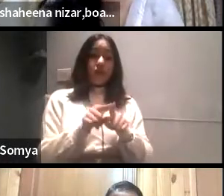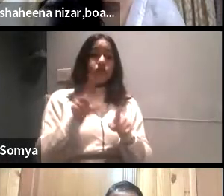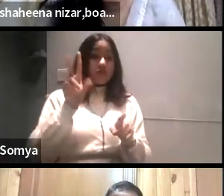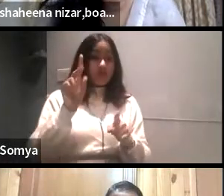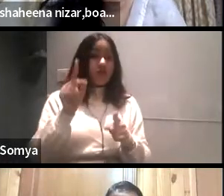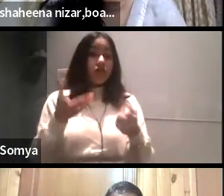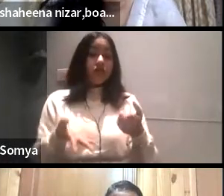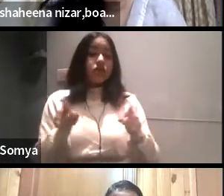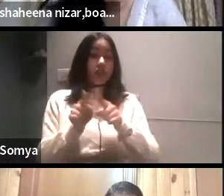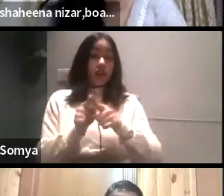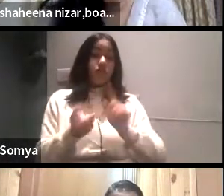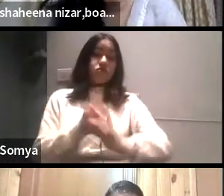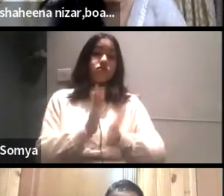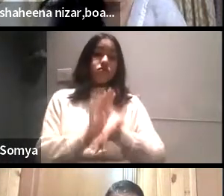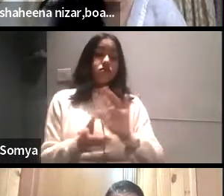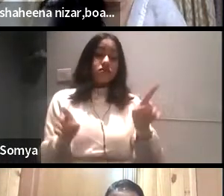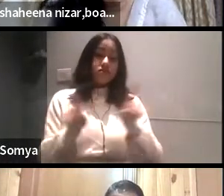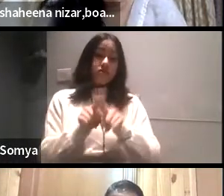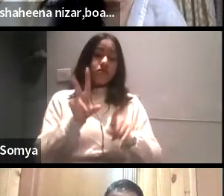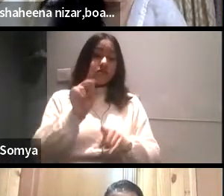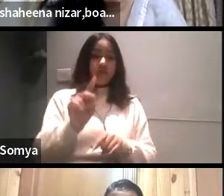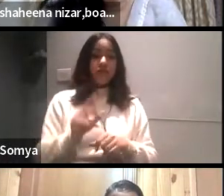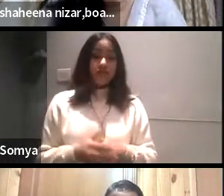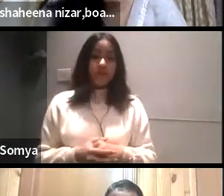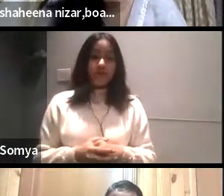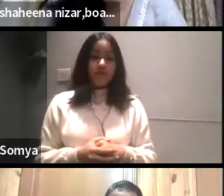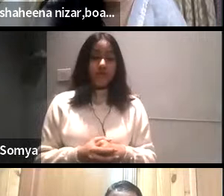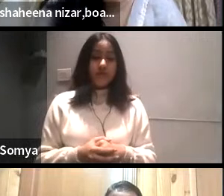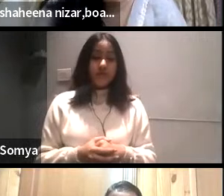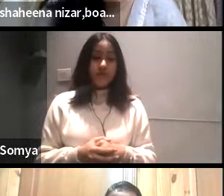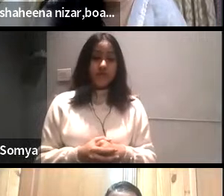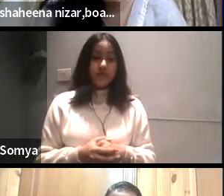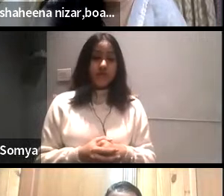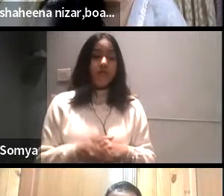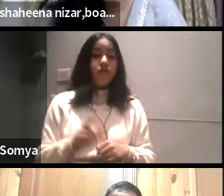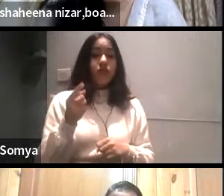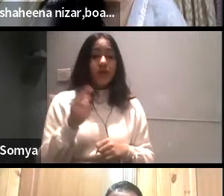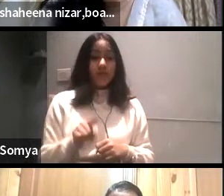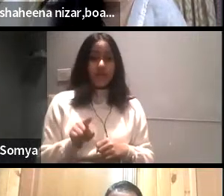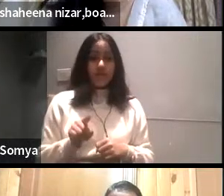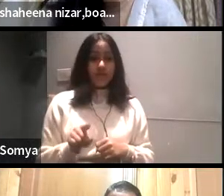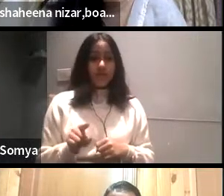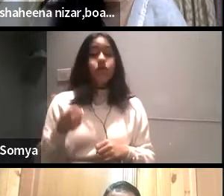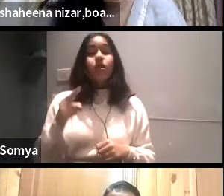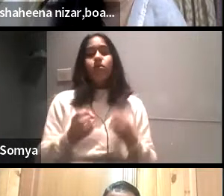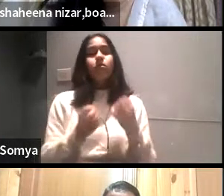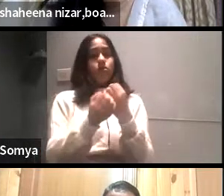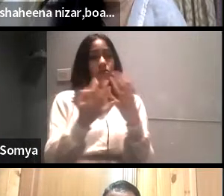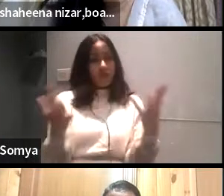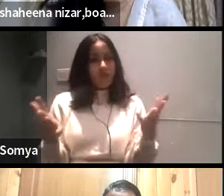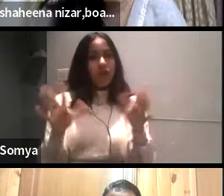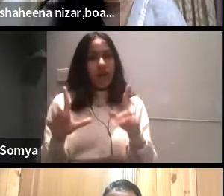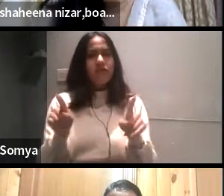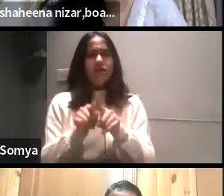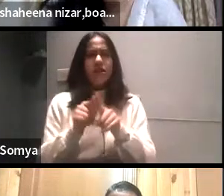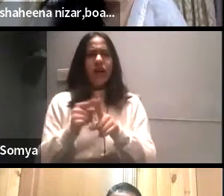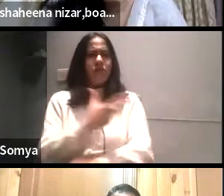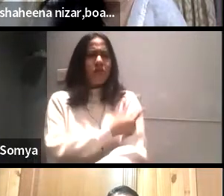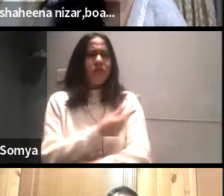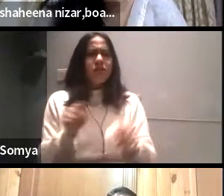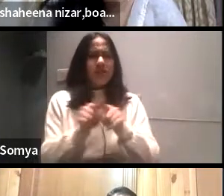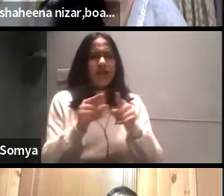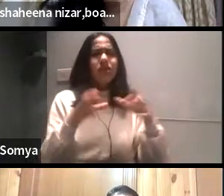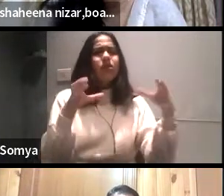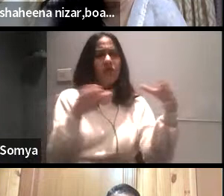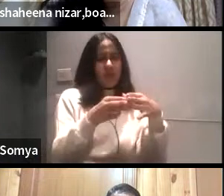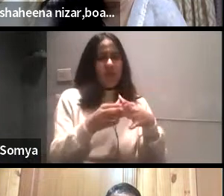of the cherry off of polio, people say to me. But many of the polio community were